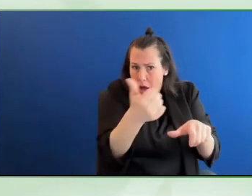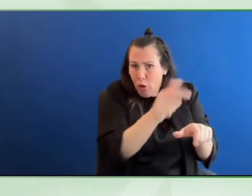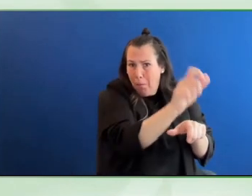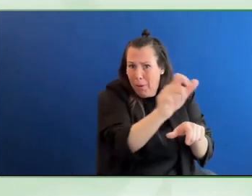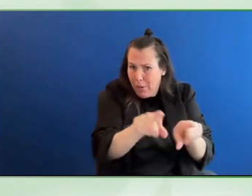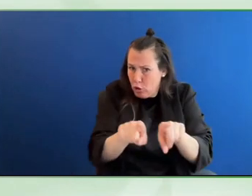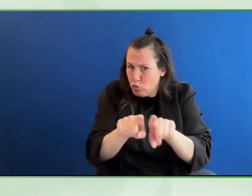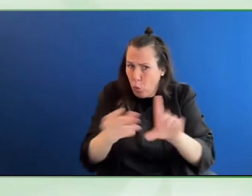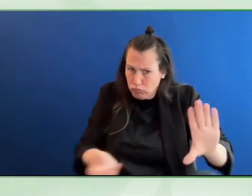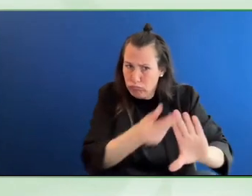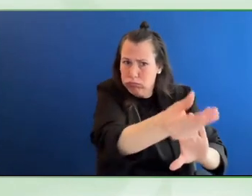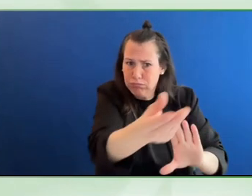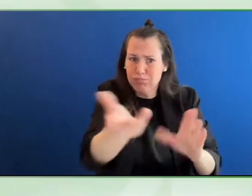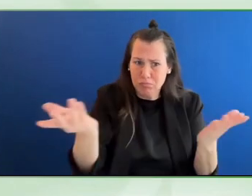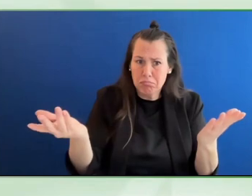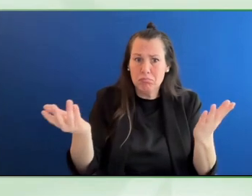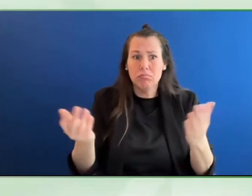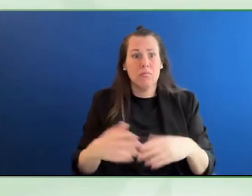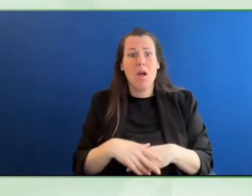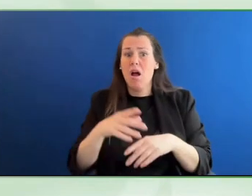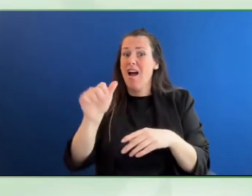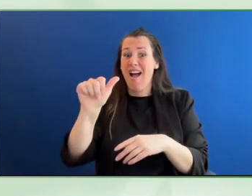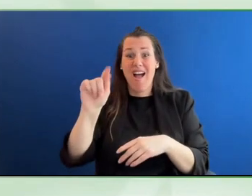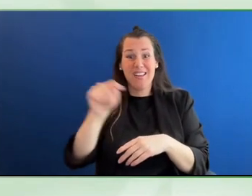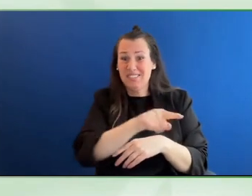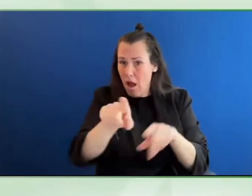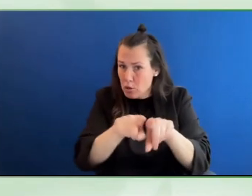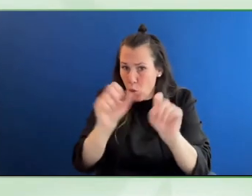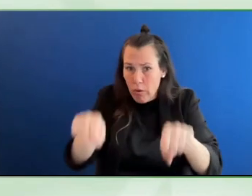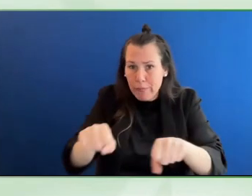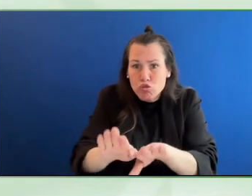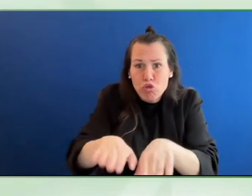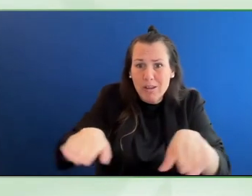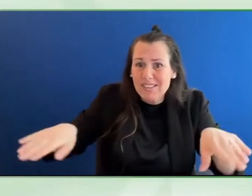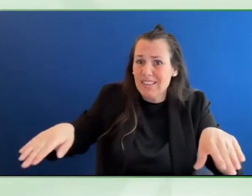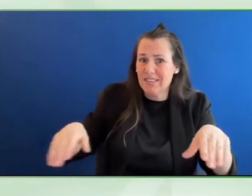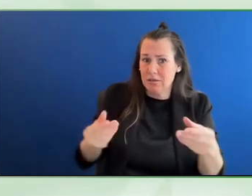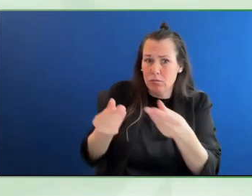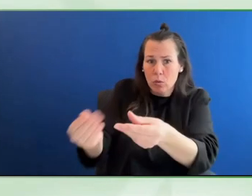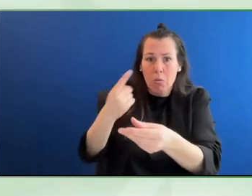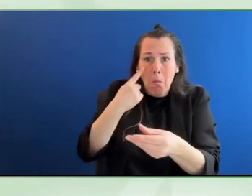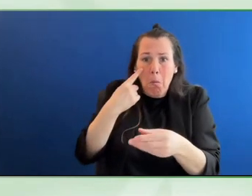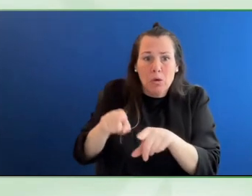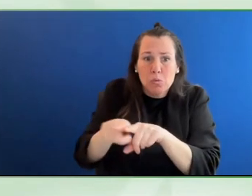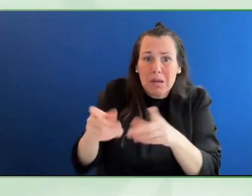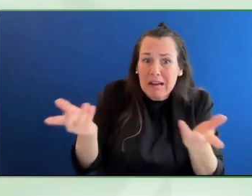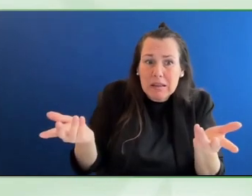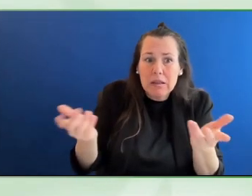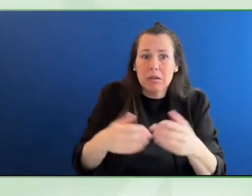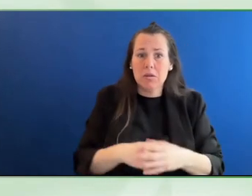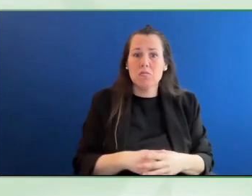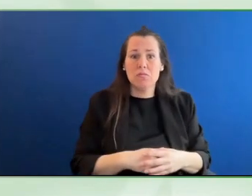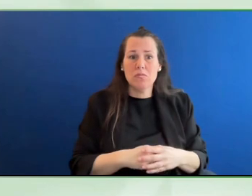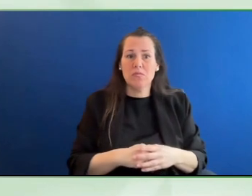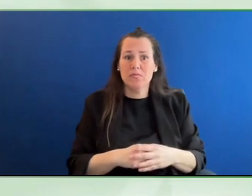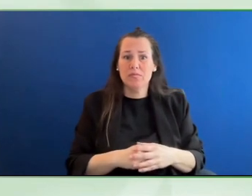vendors, the hardest part is getting people to even see your software. So how much is it used right